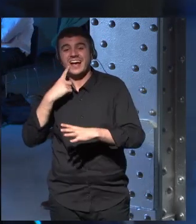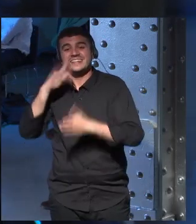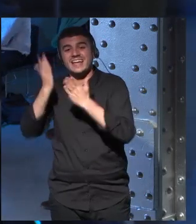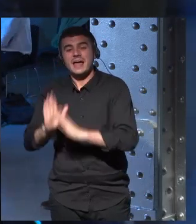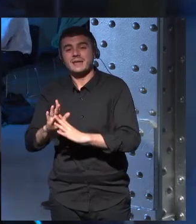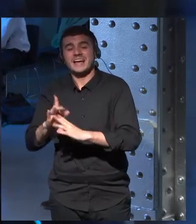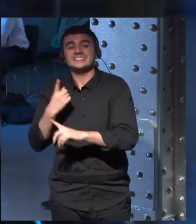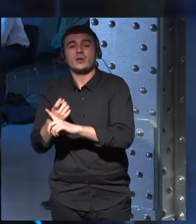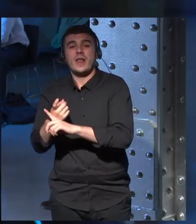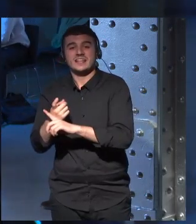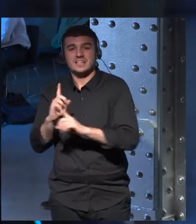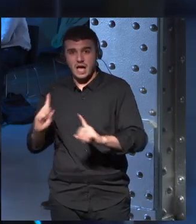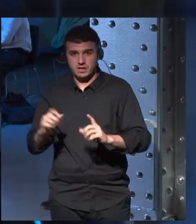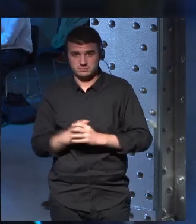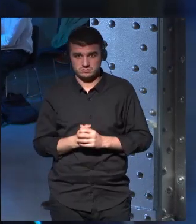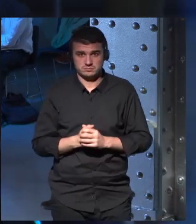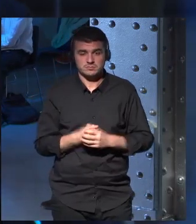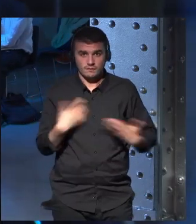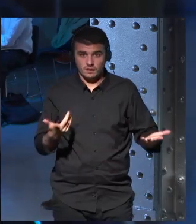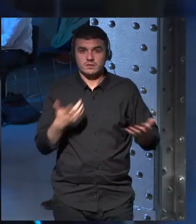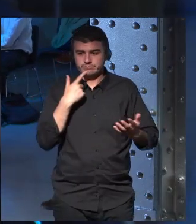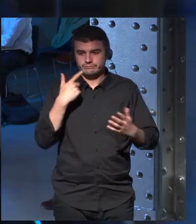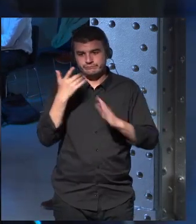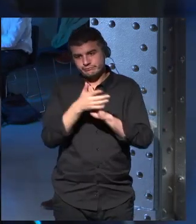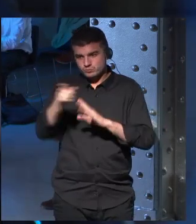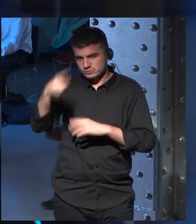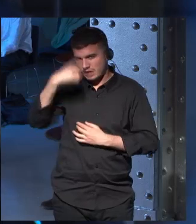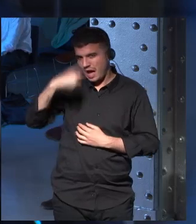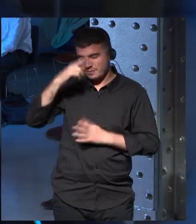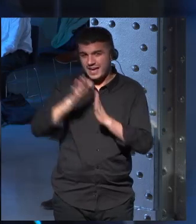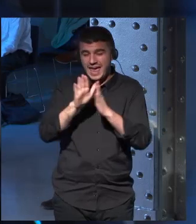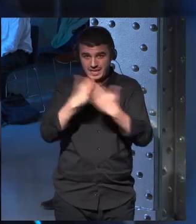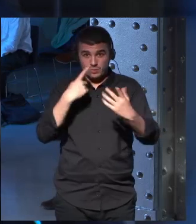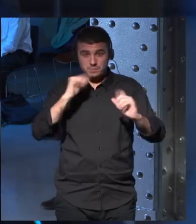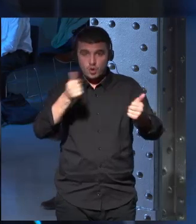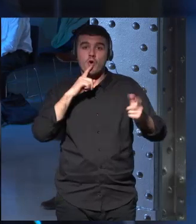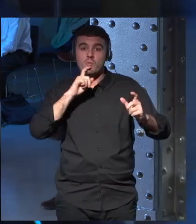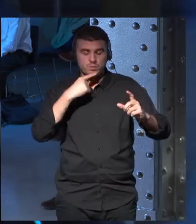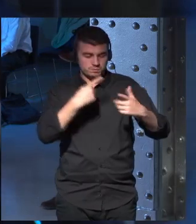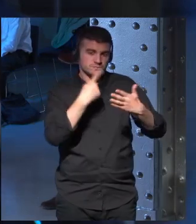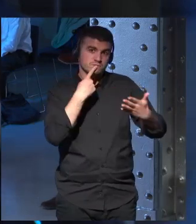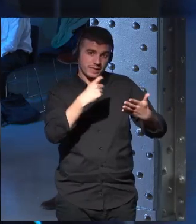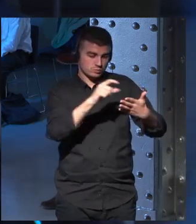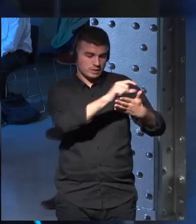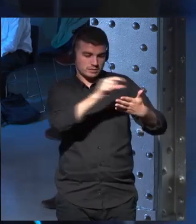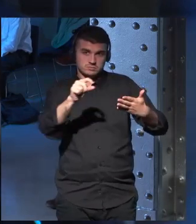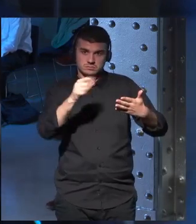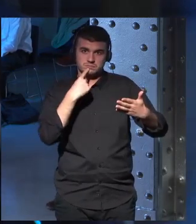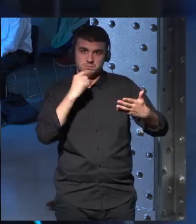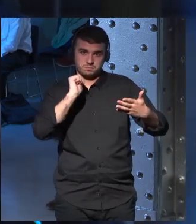And as you know, that book commences with the question, what does